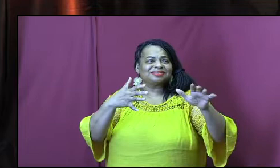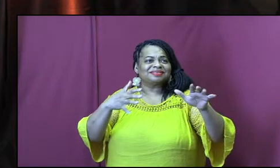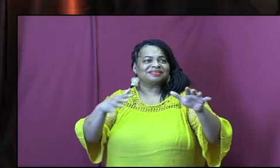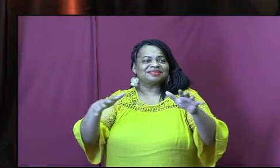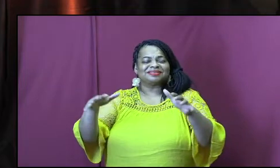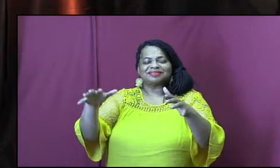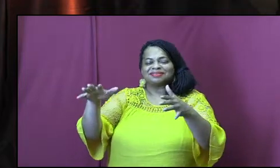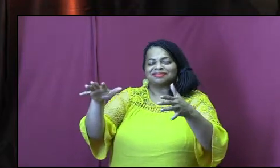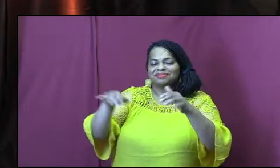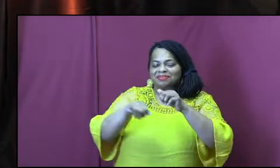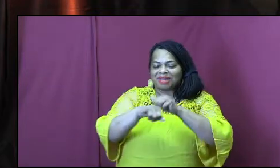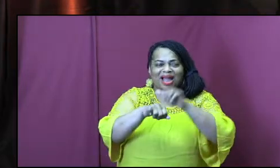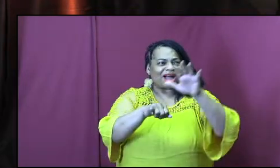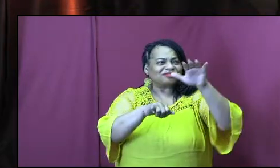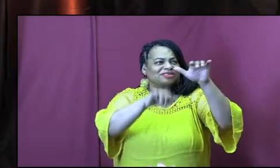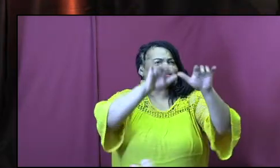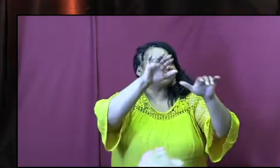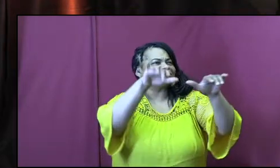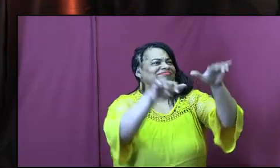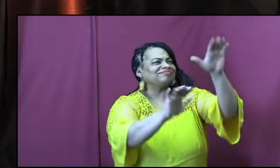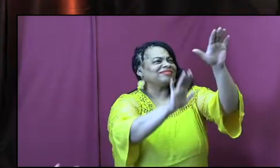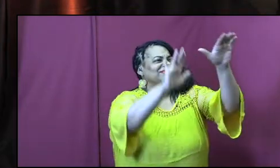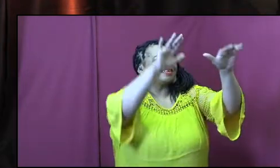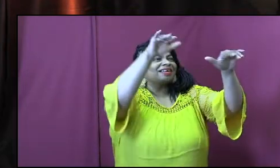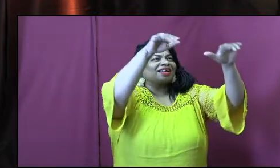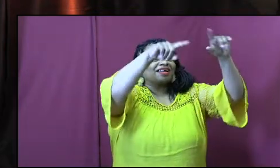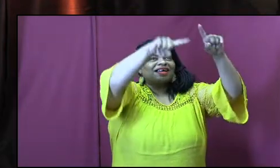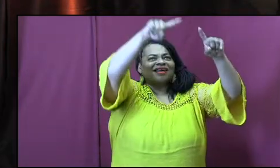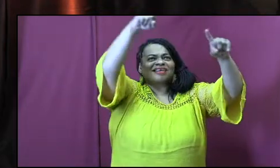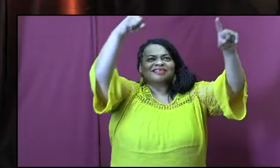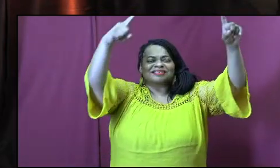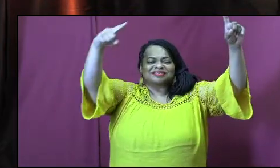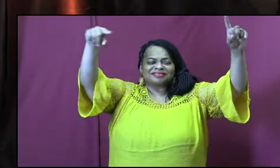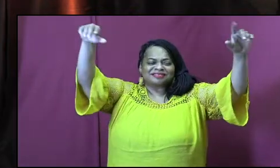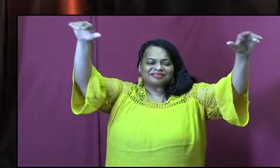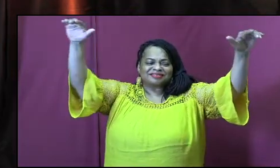breezes, the mild autumn